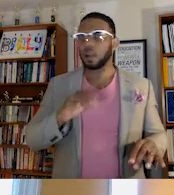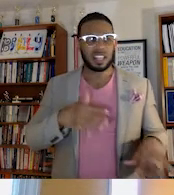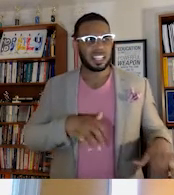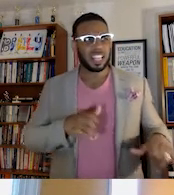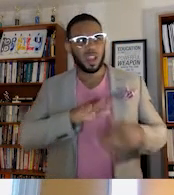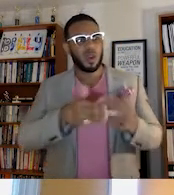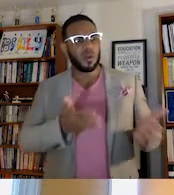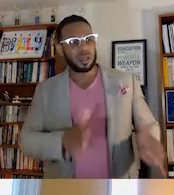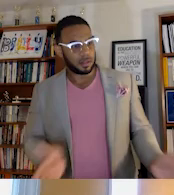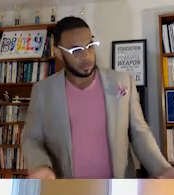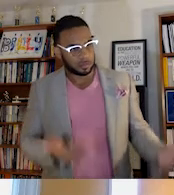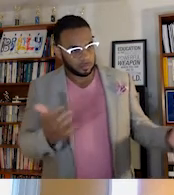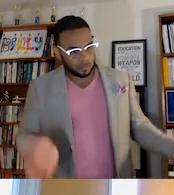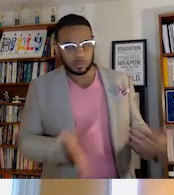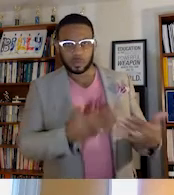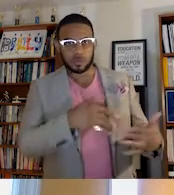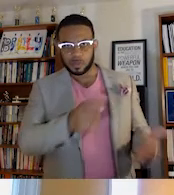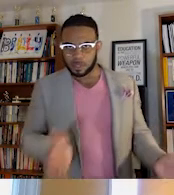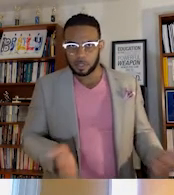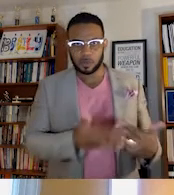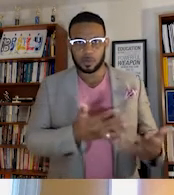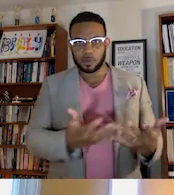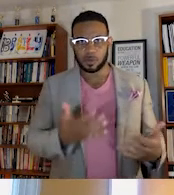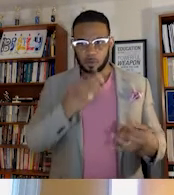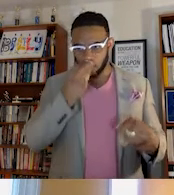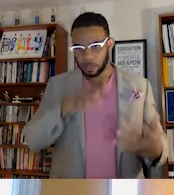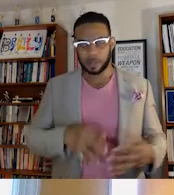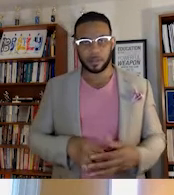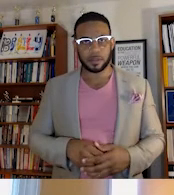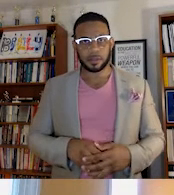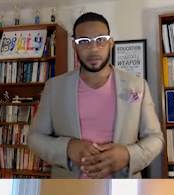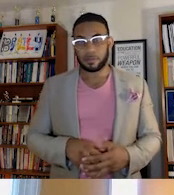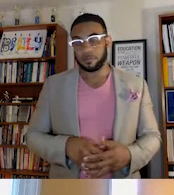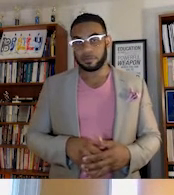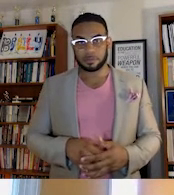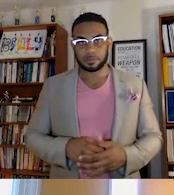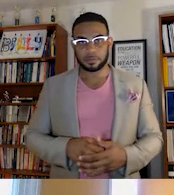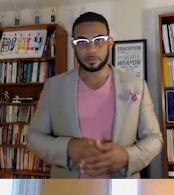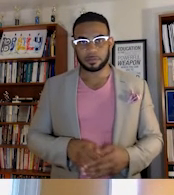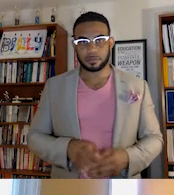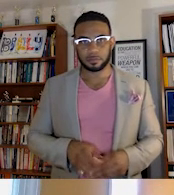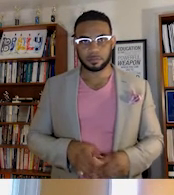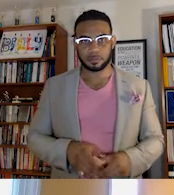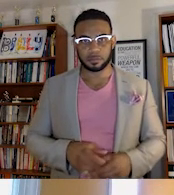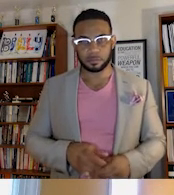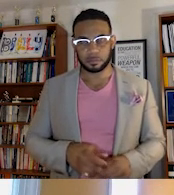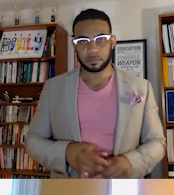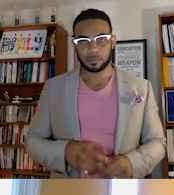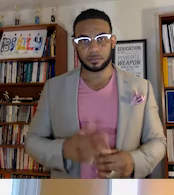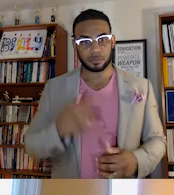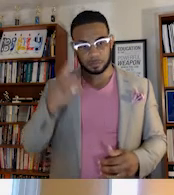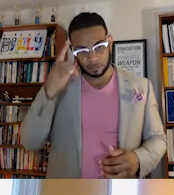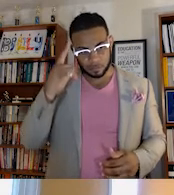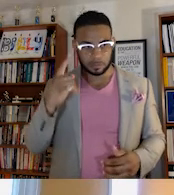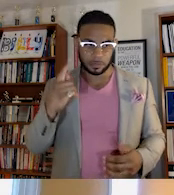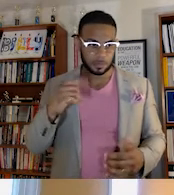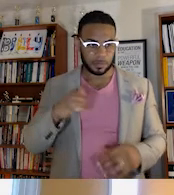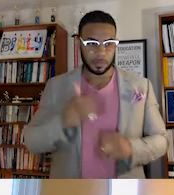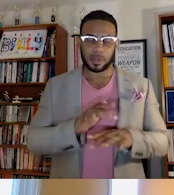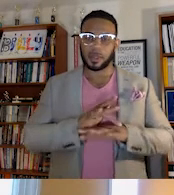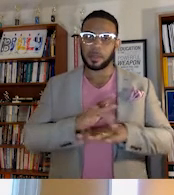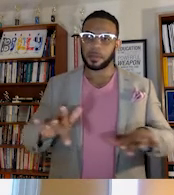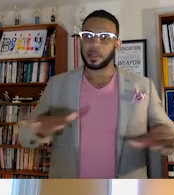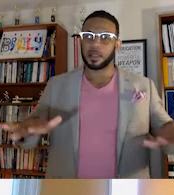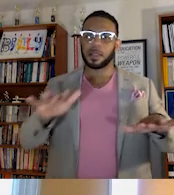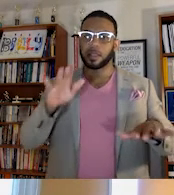a whole case, take what you need, take what you want. Who cares? Right. And I think it's laying bare